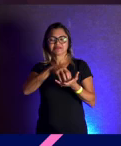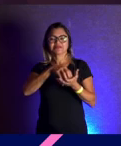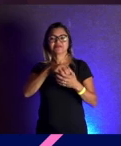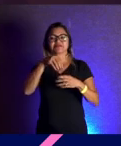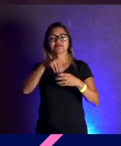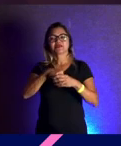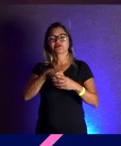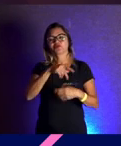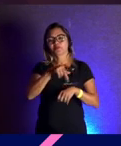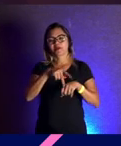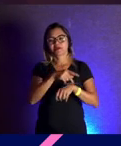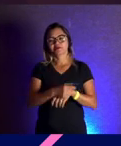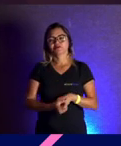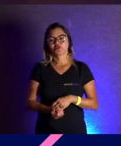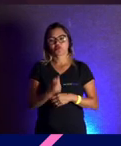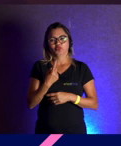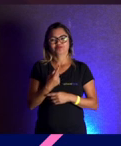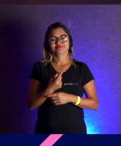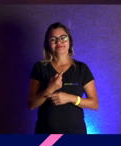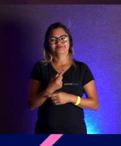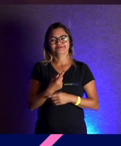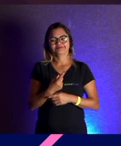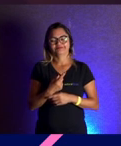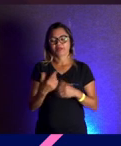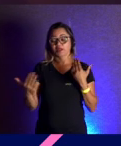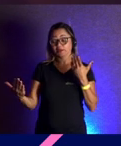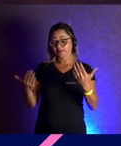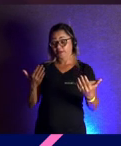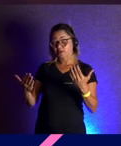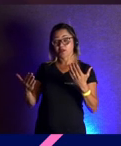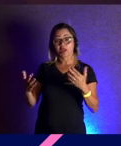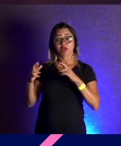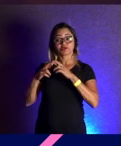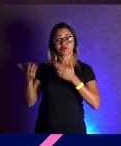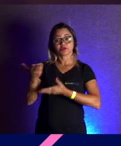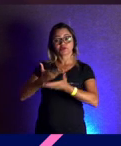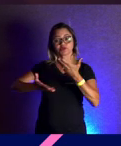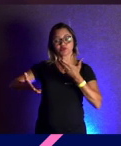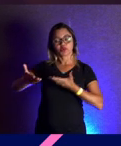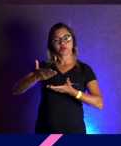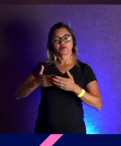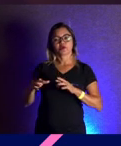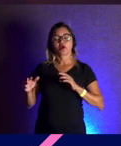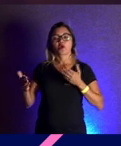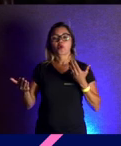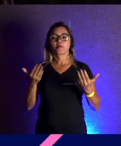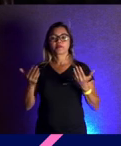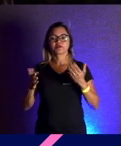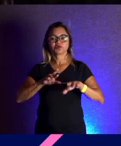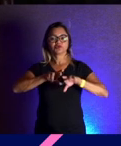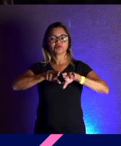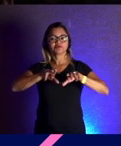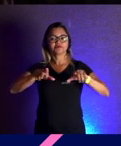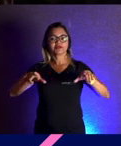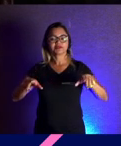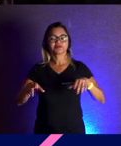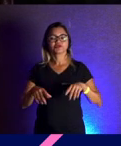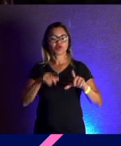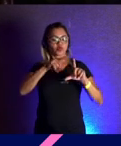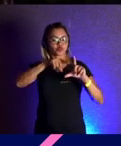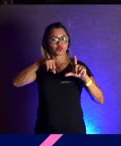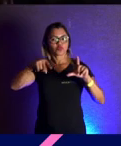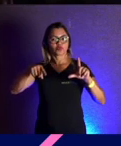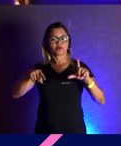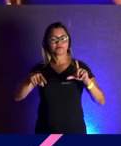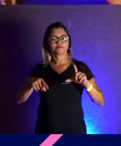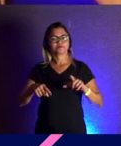understand the comparisons, the relationship between different kinds of quantitative components. Is it more in March or